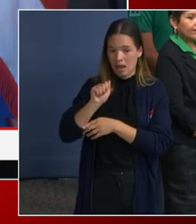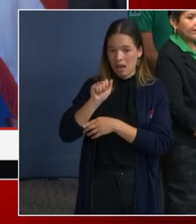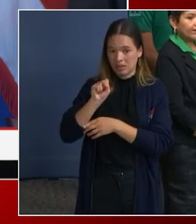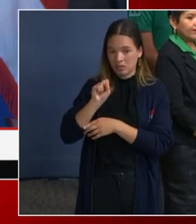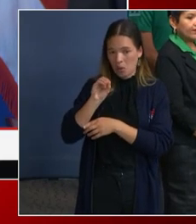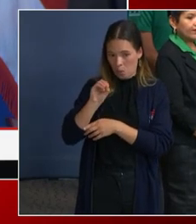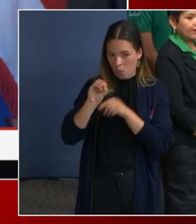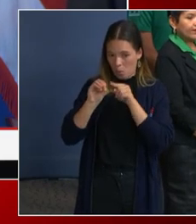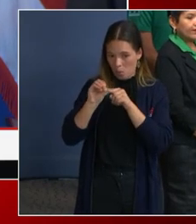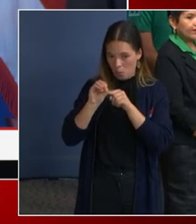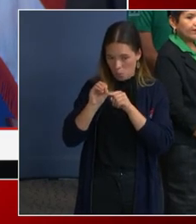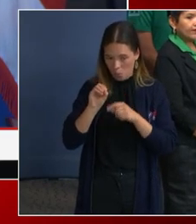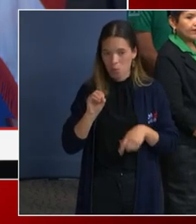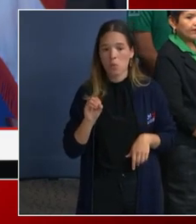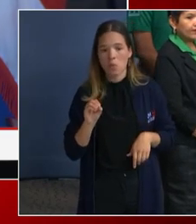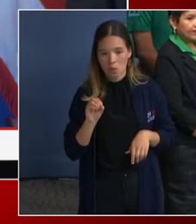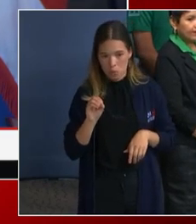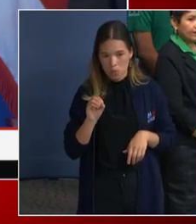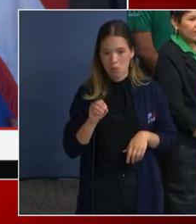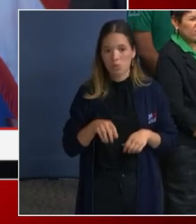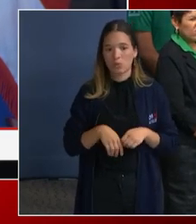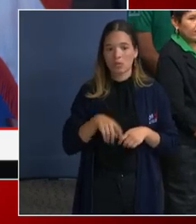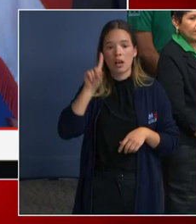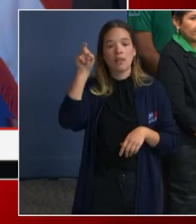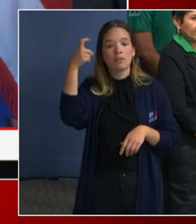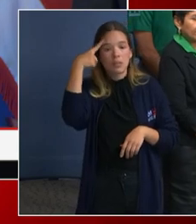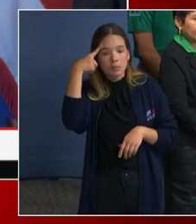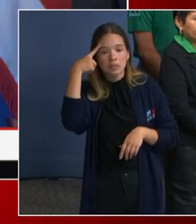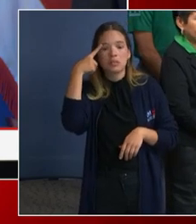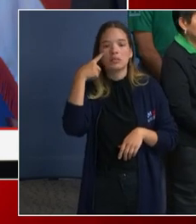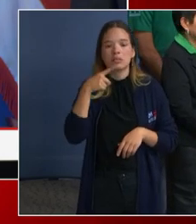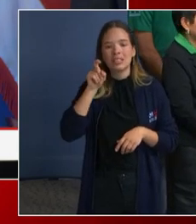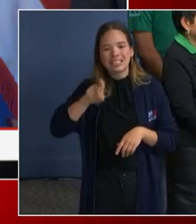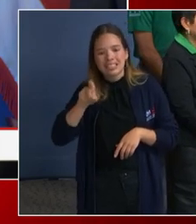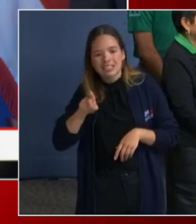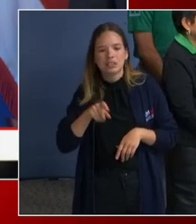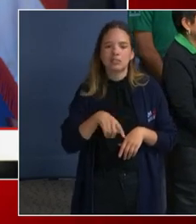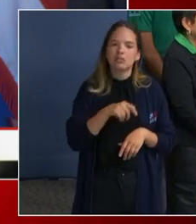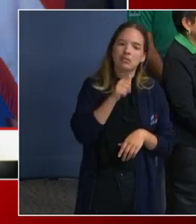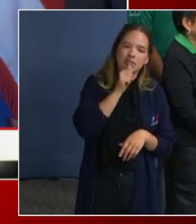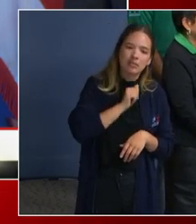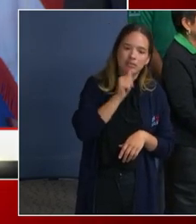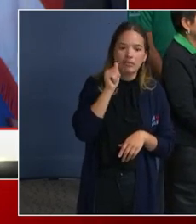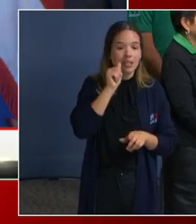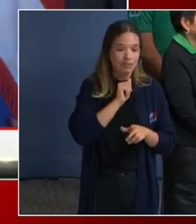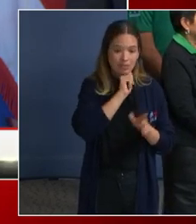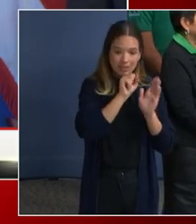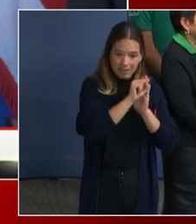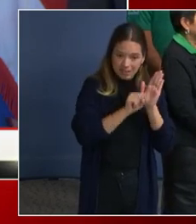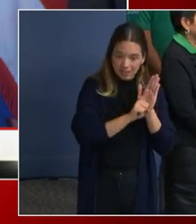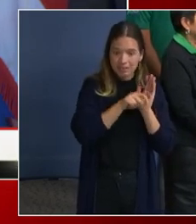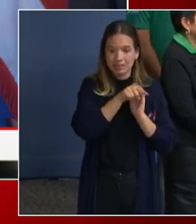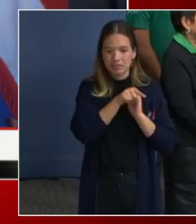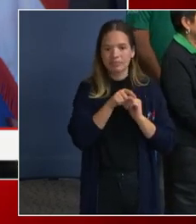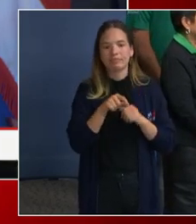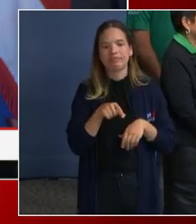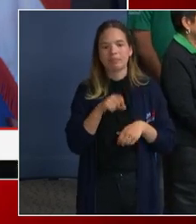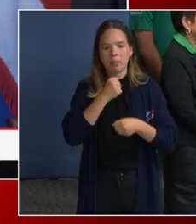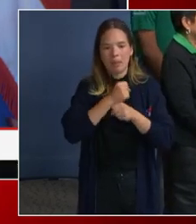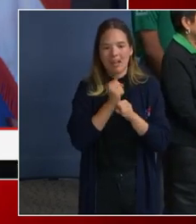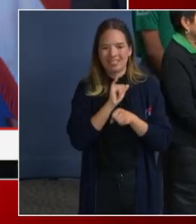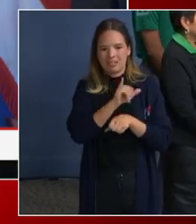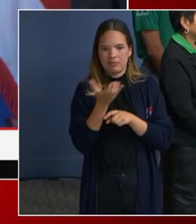ways, the governors of Texas and Arizona have turned us into a border town. We don't know how long this will